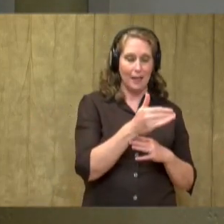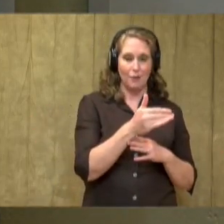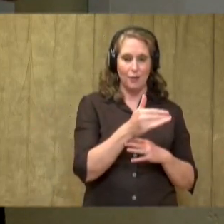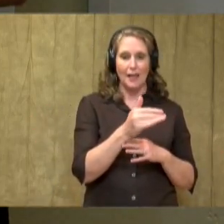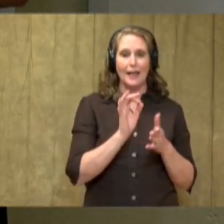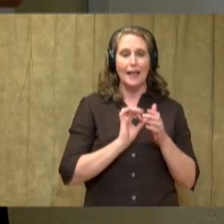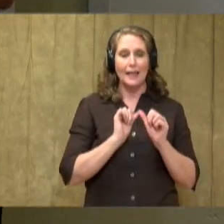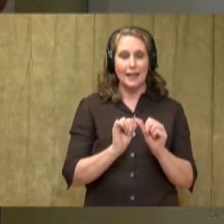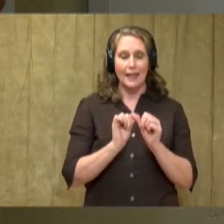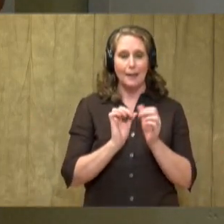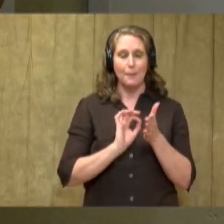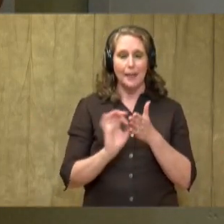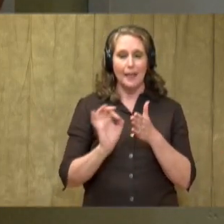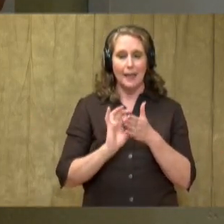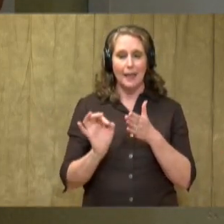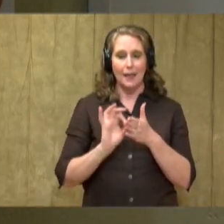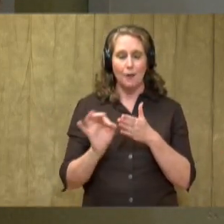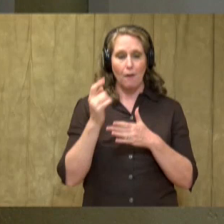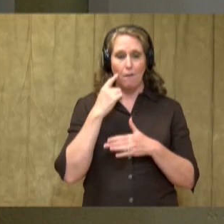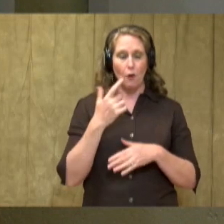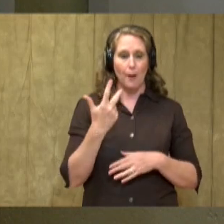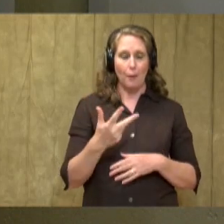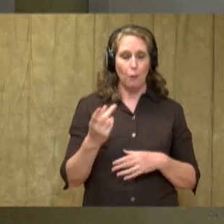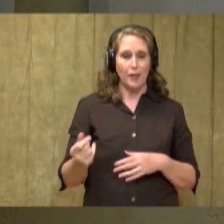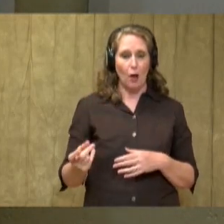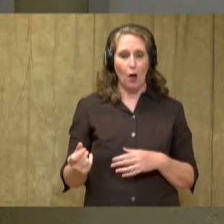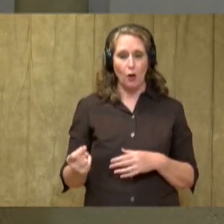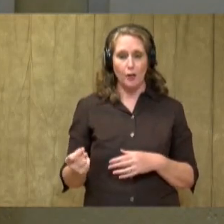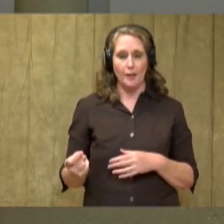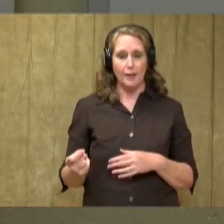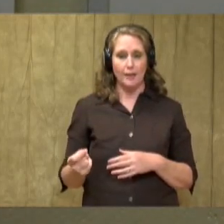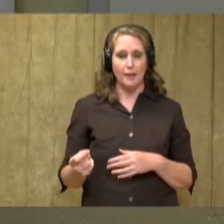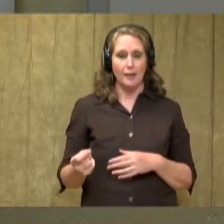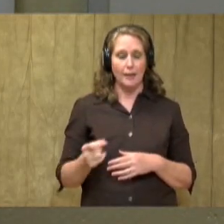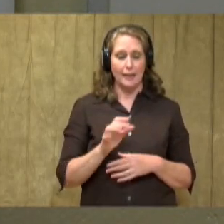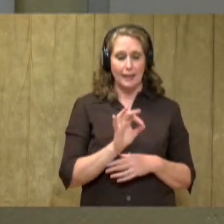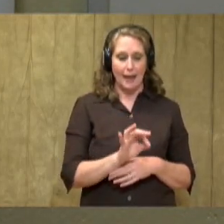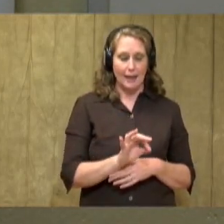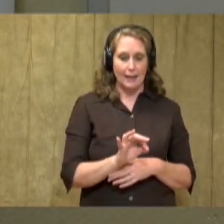keep counting on for my 3 dogs. 9,